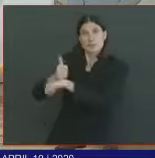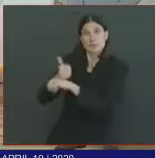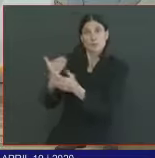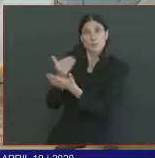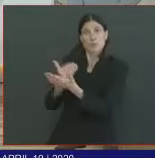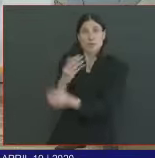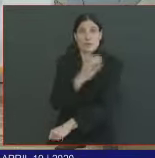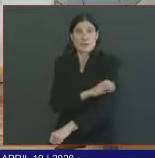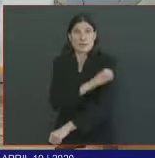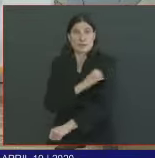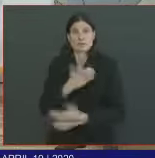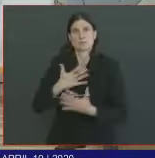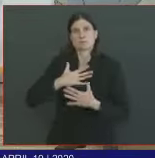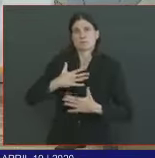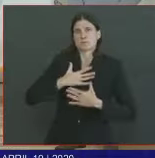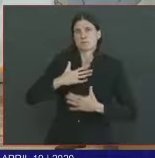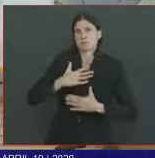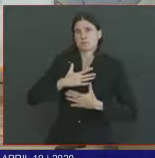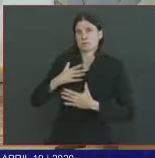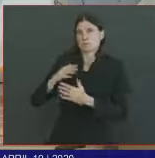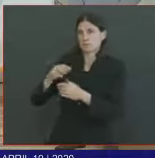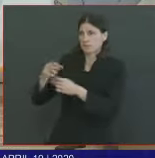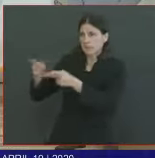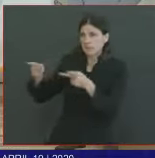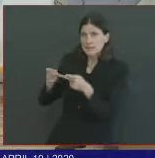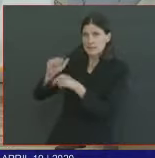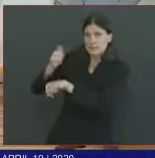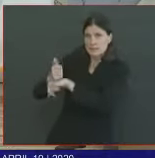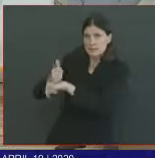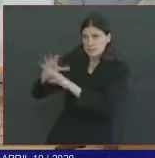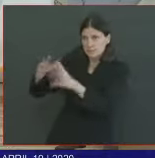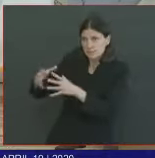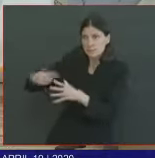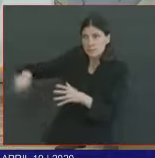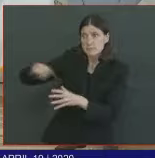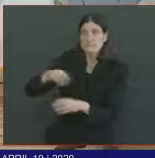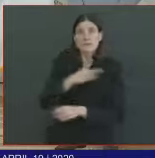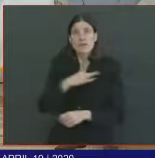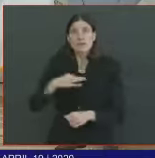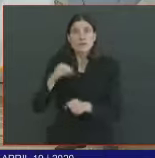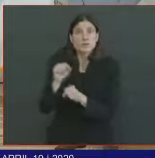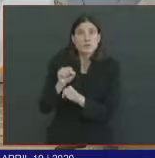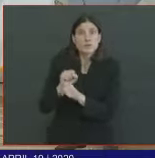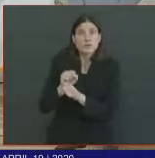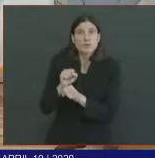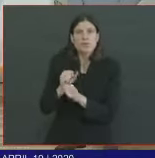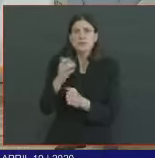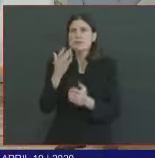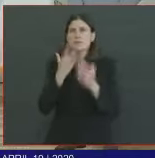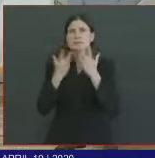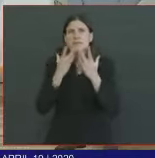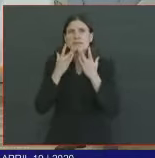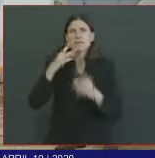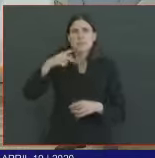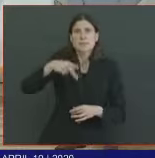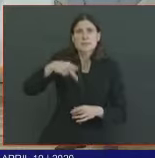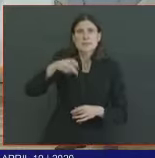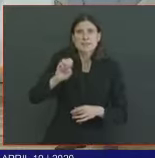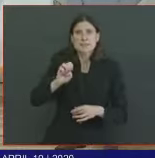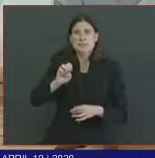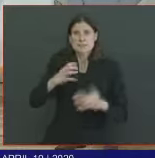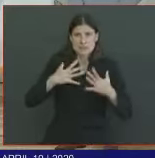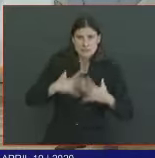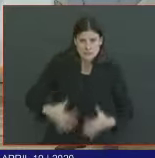a shortage of personal protective equipment, was to go to the clinic that was specially designed for this. So there's about 36